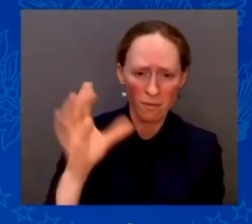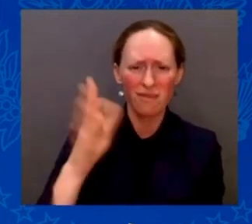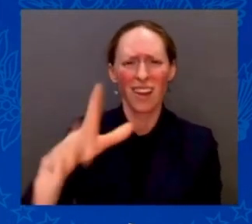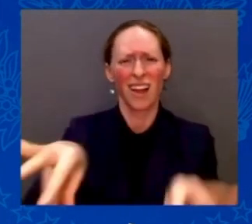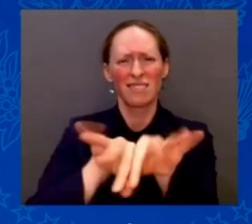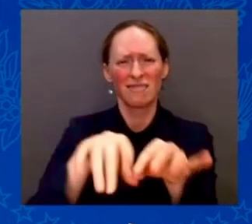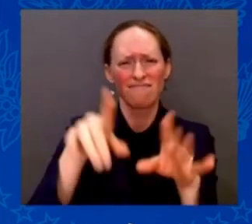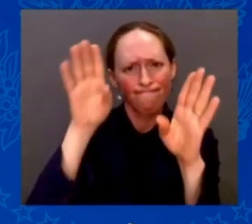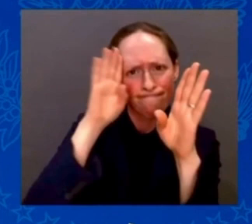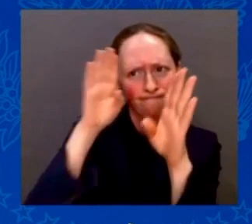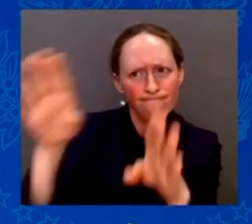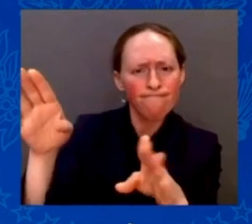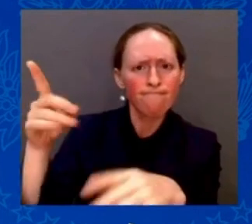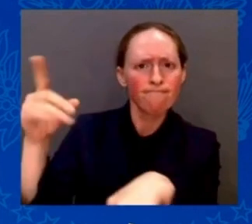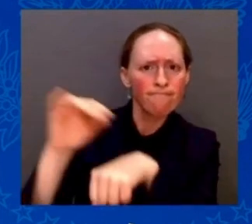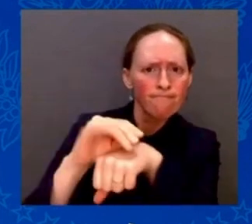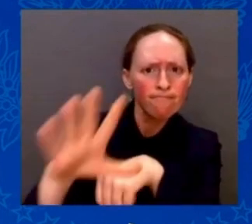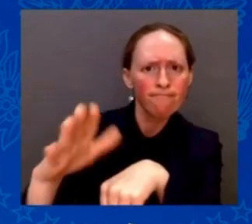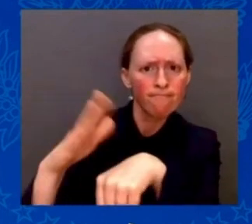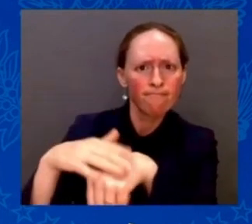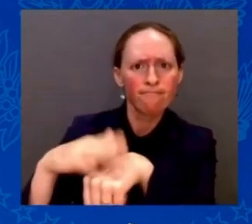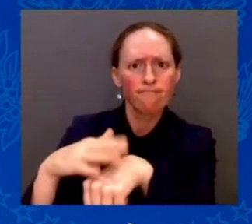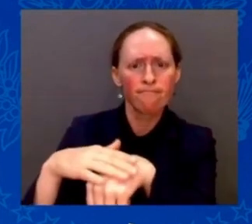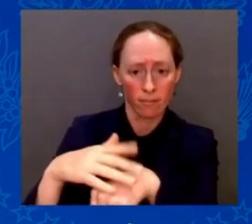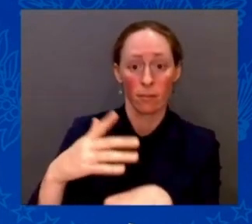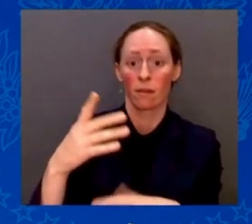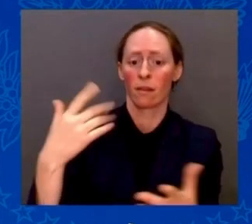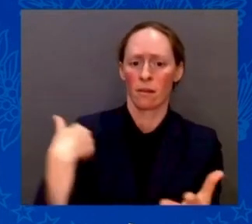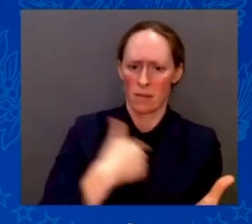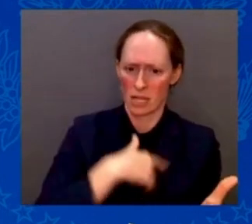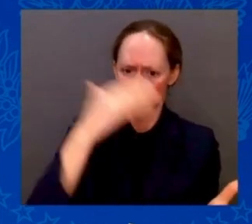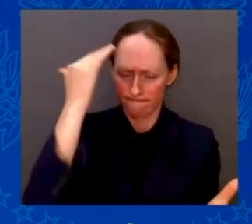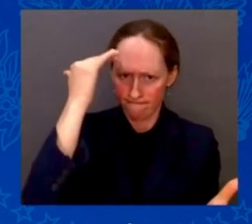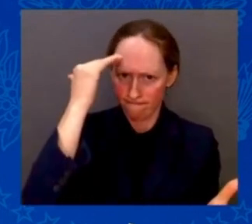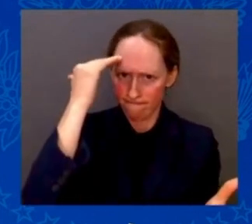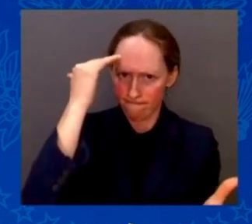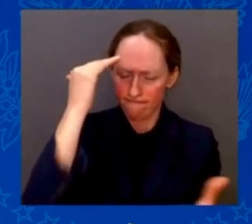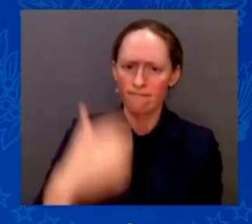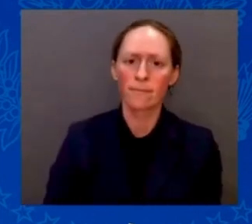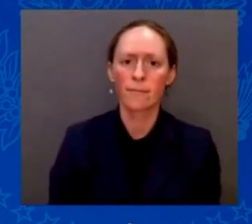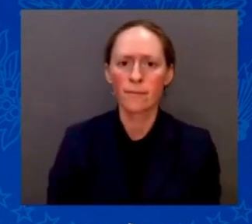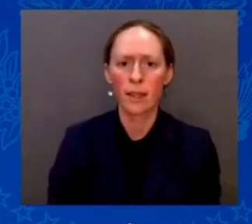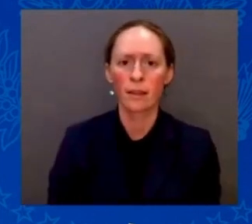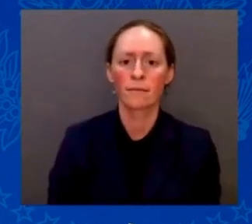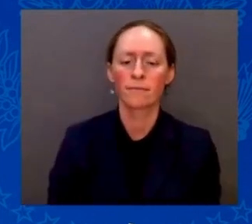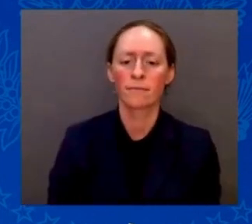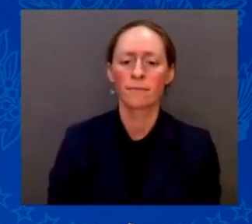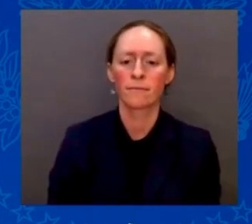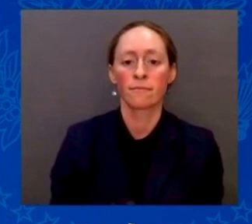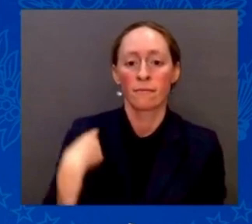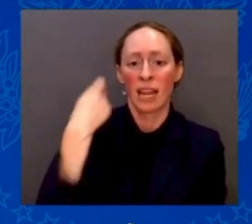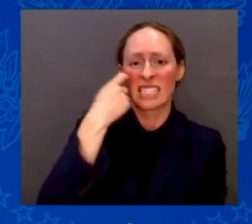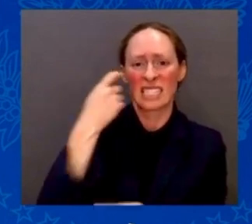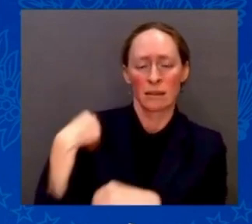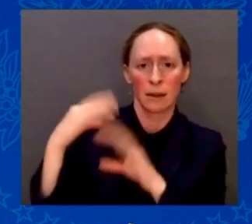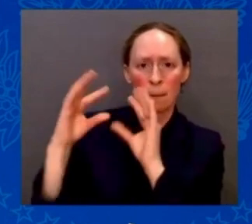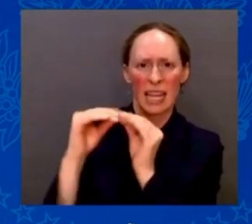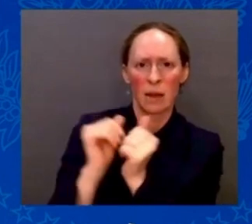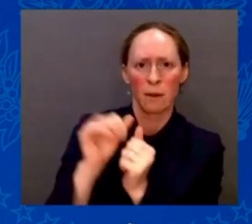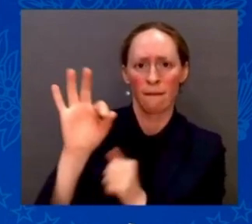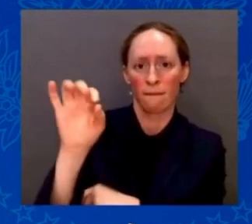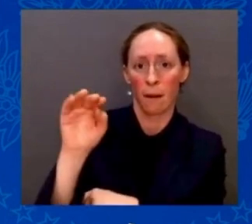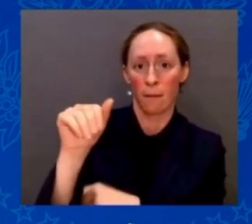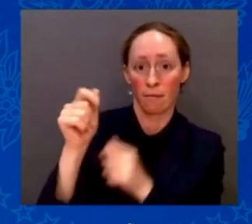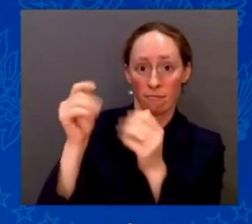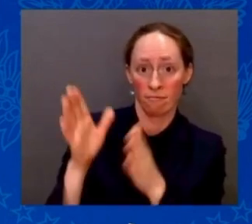from the Oval Office where I met with the FEMA administrator, who's standing to my left here, and our federal response